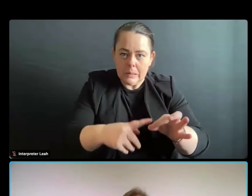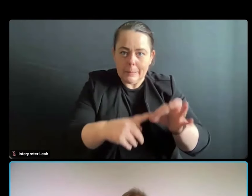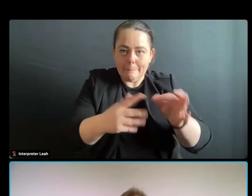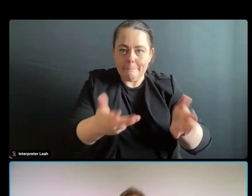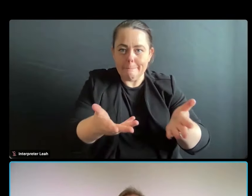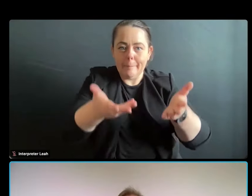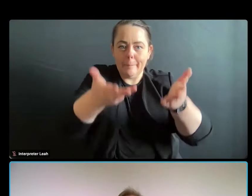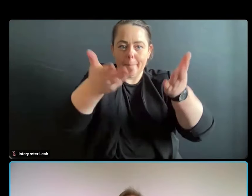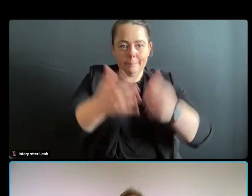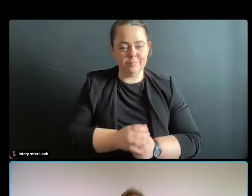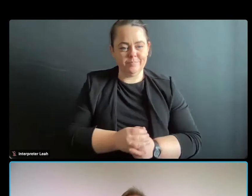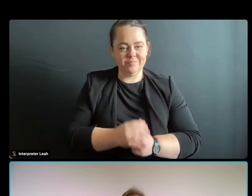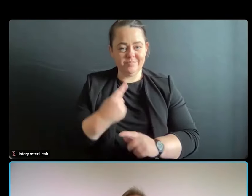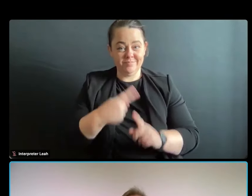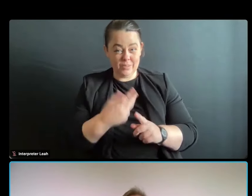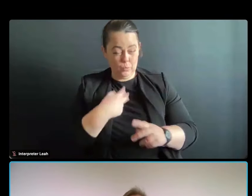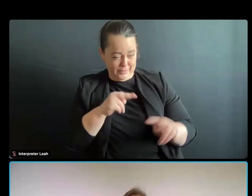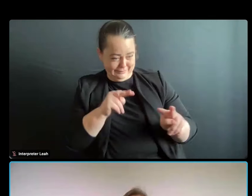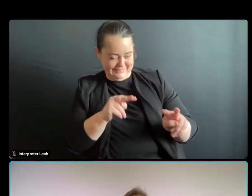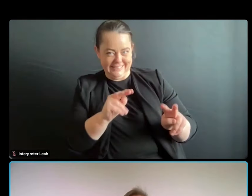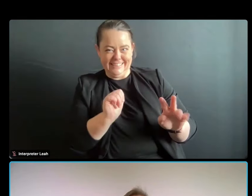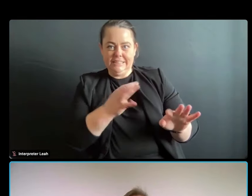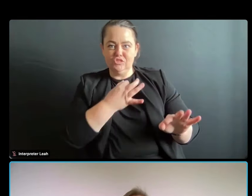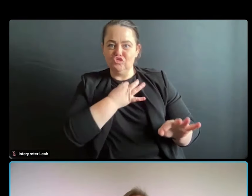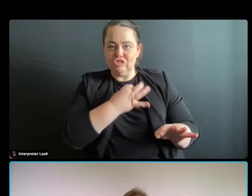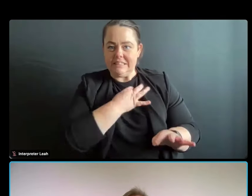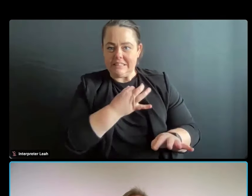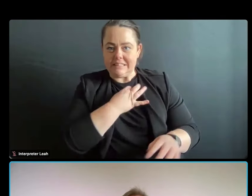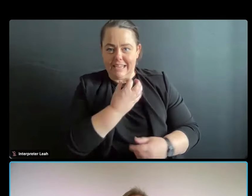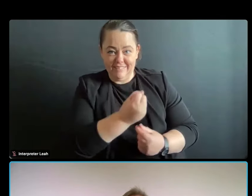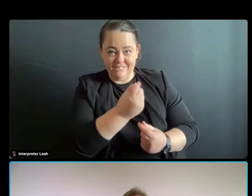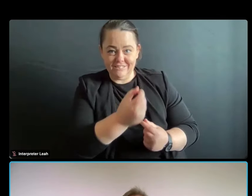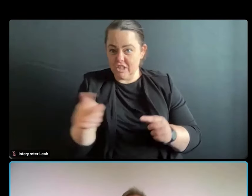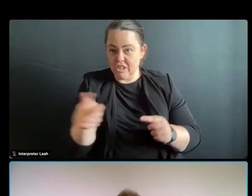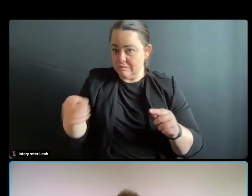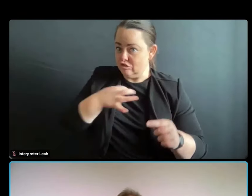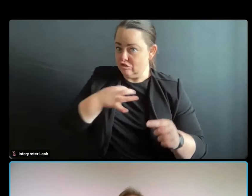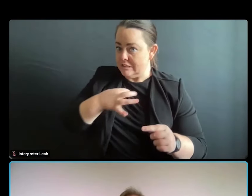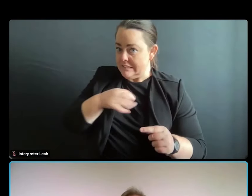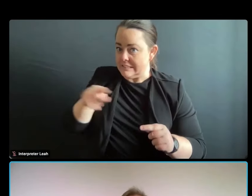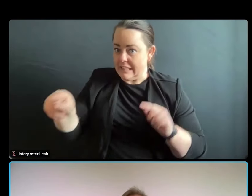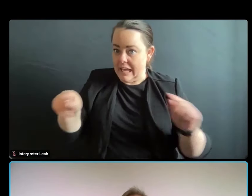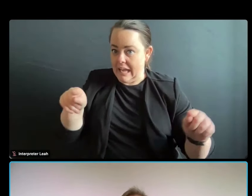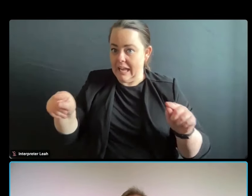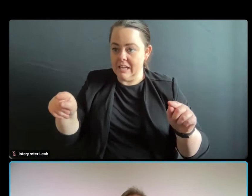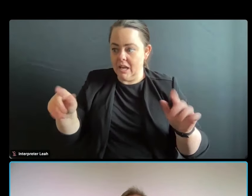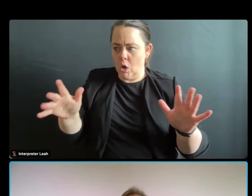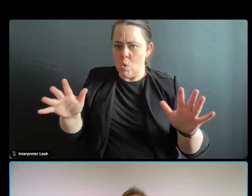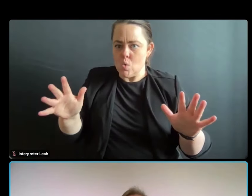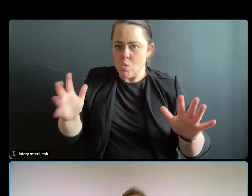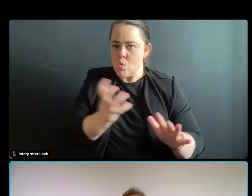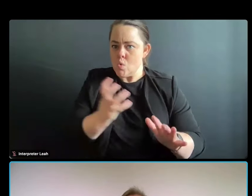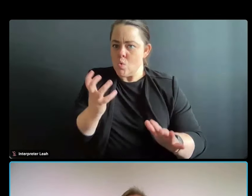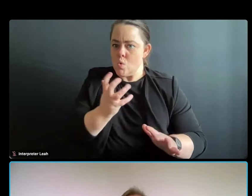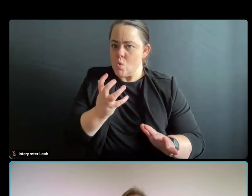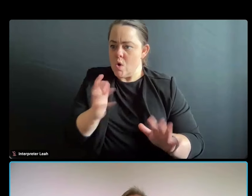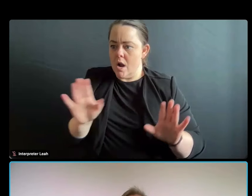lay and focus on those providers that are at the greatest risk, leaving other providers that have lower